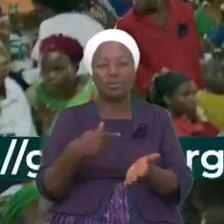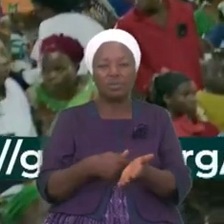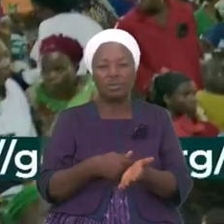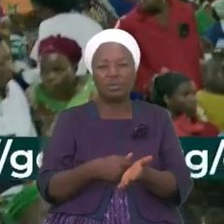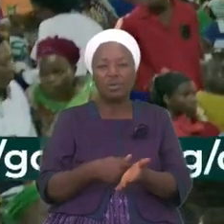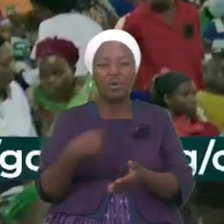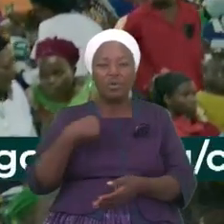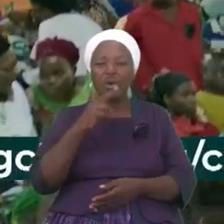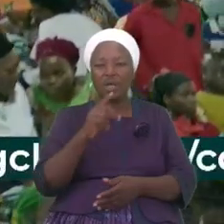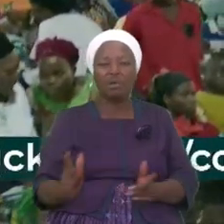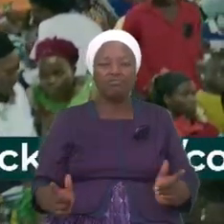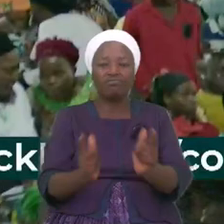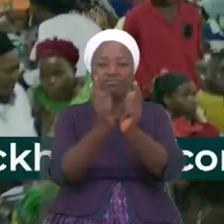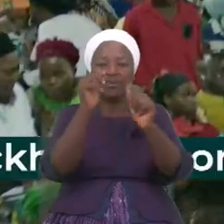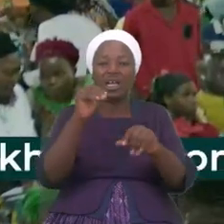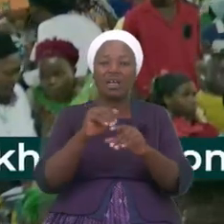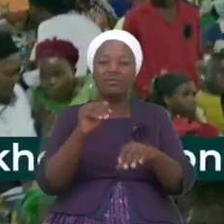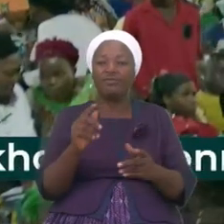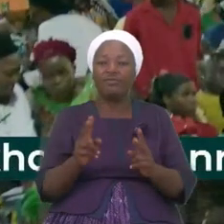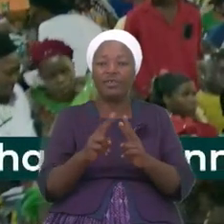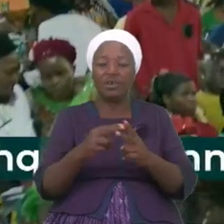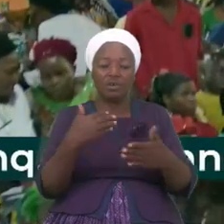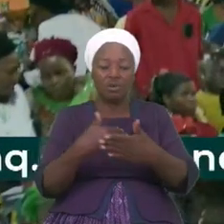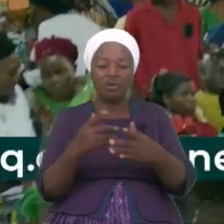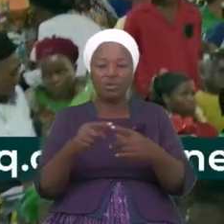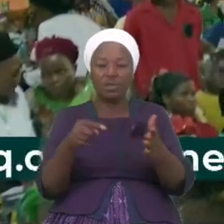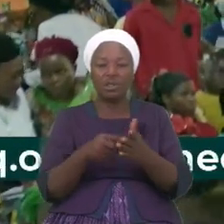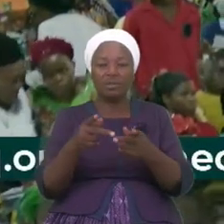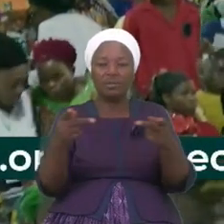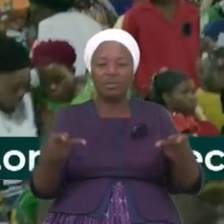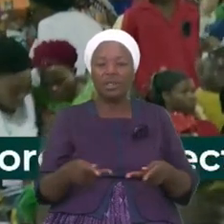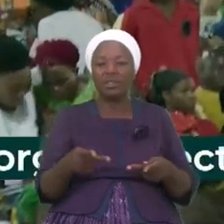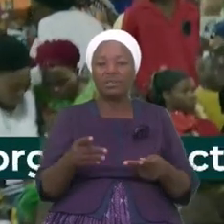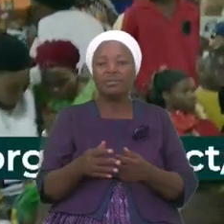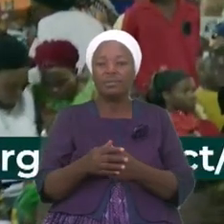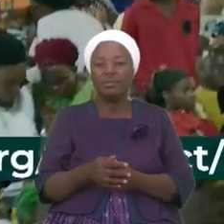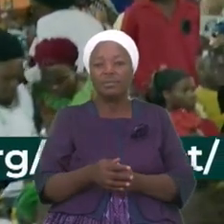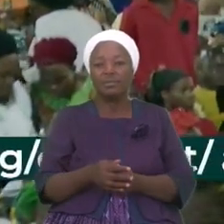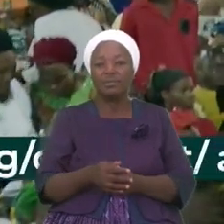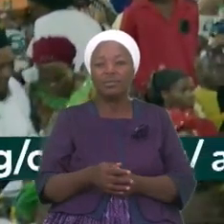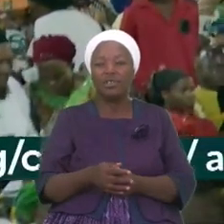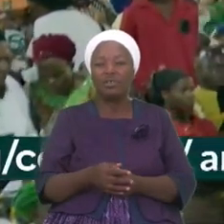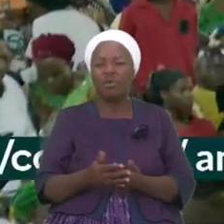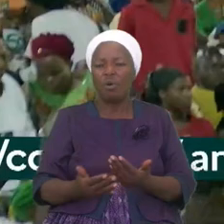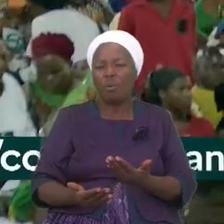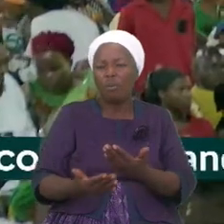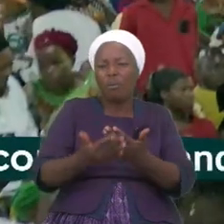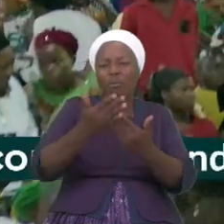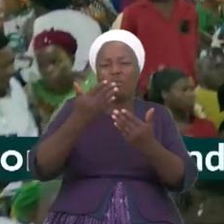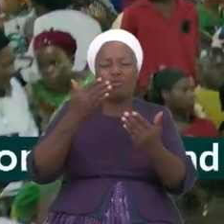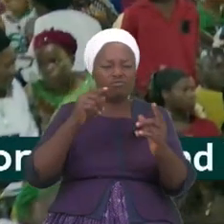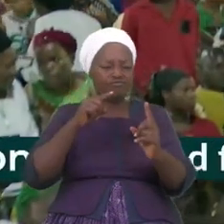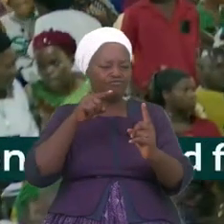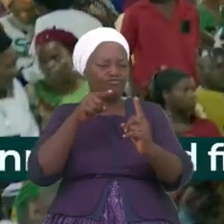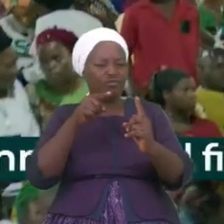are meeting at the event center just a stone throw from here, not too far away, just almost adjacent this